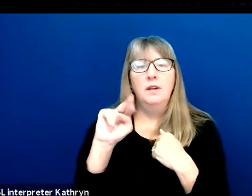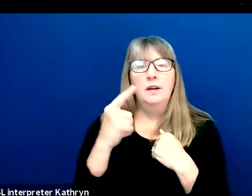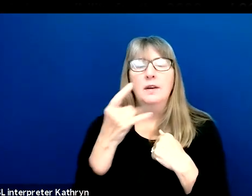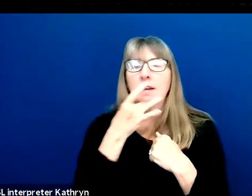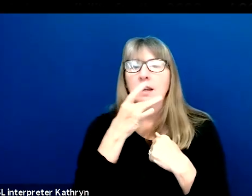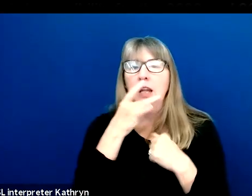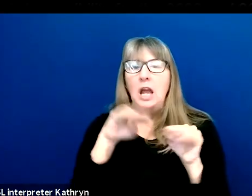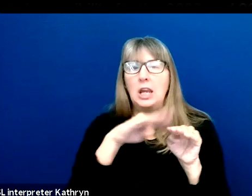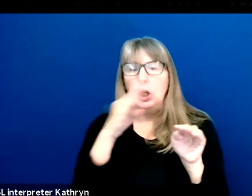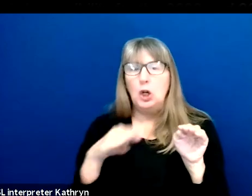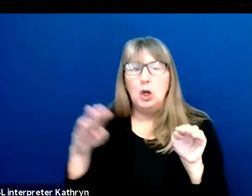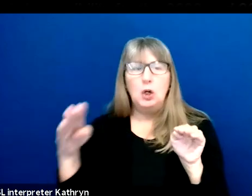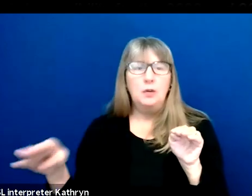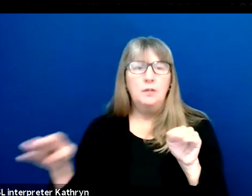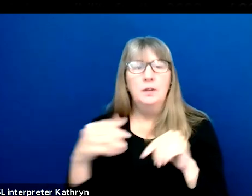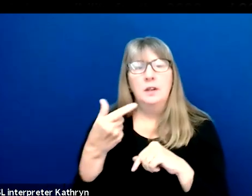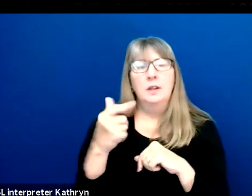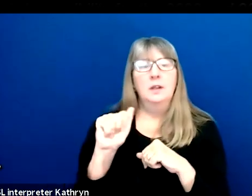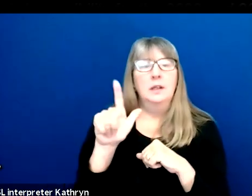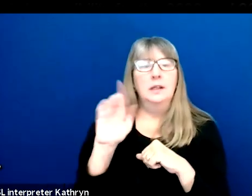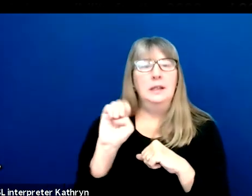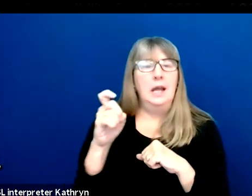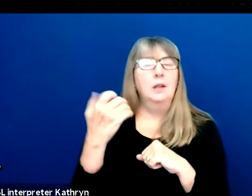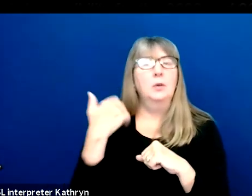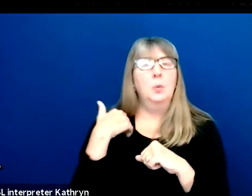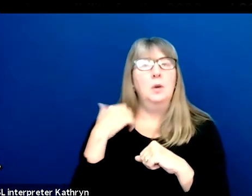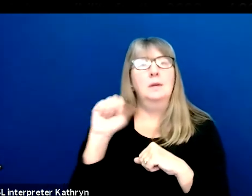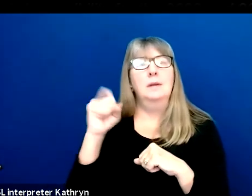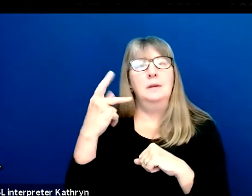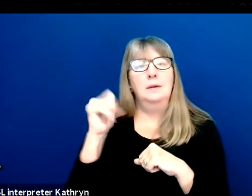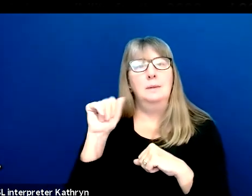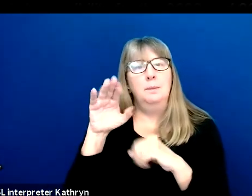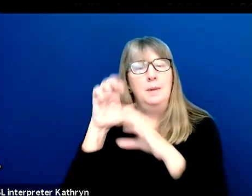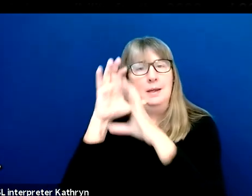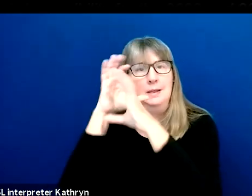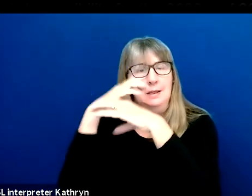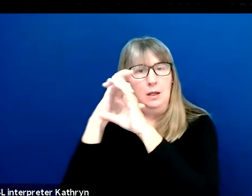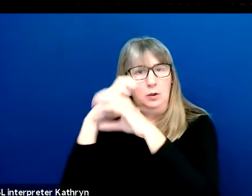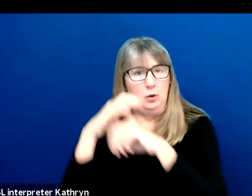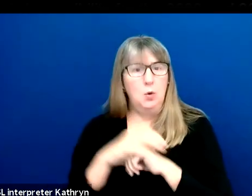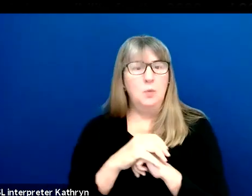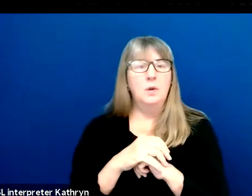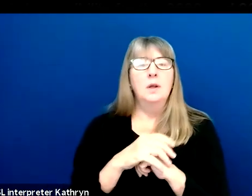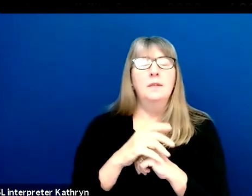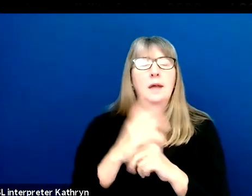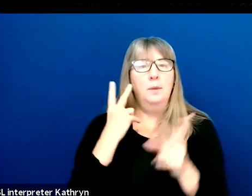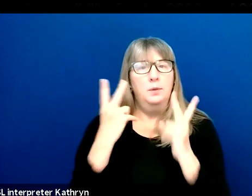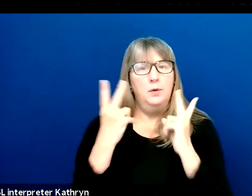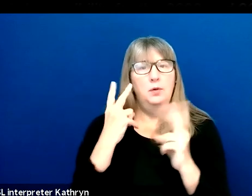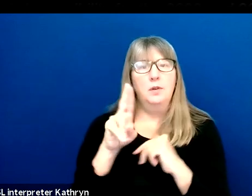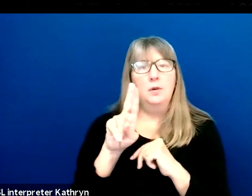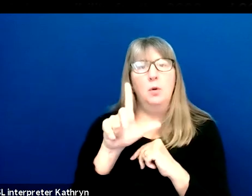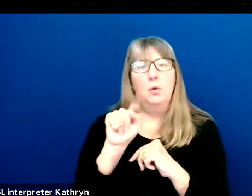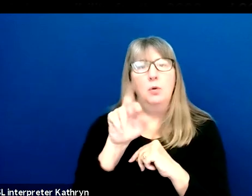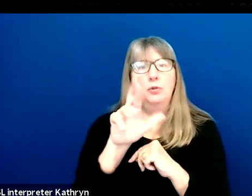curve. GALEX is a space telescope, or was a space telescope, that observed in the near ultraviolet. And I